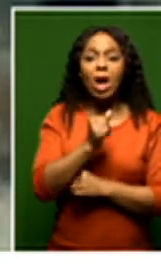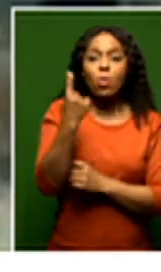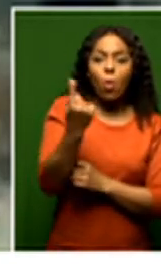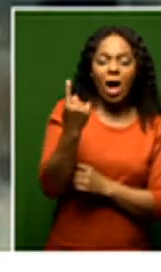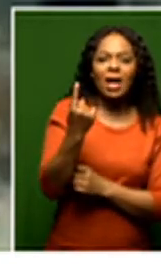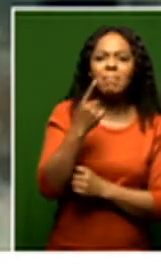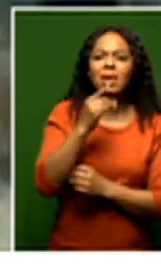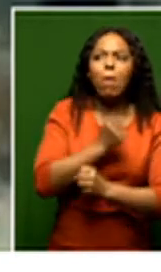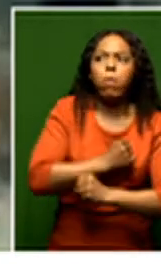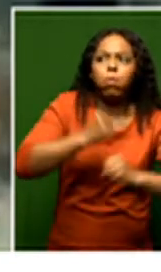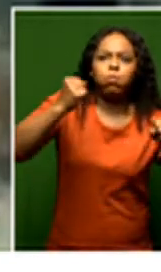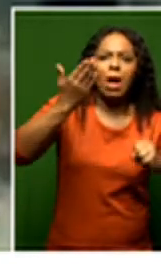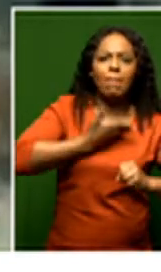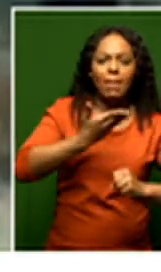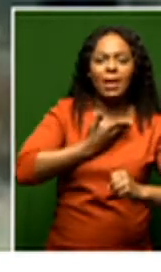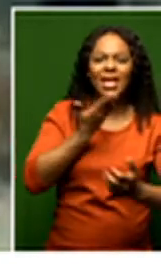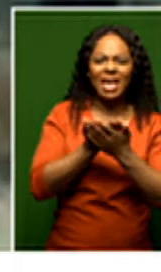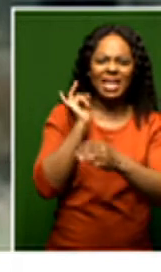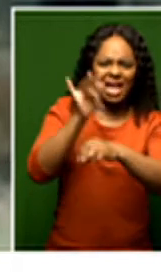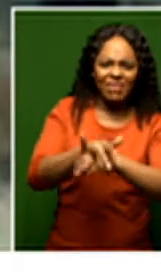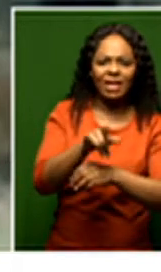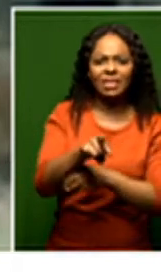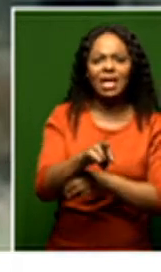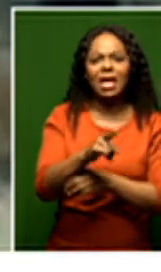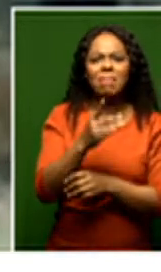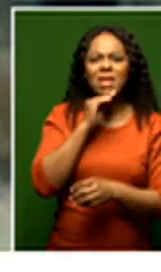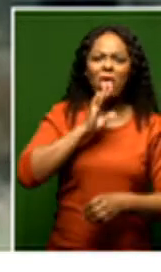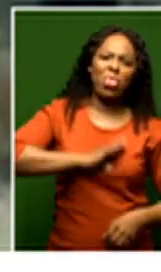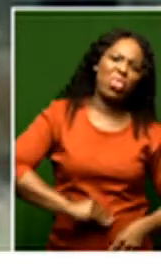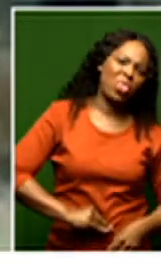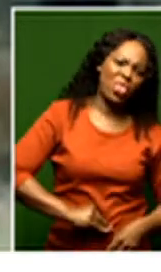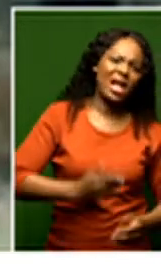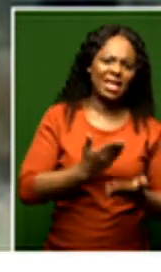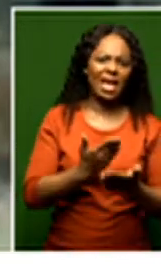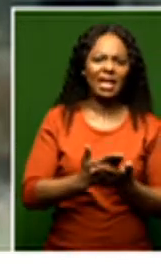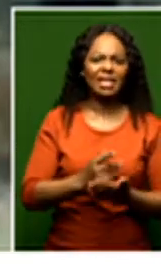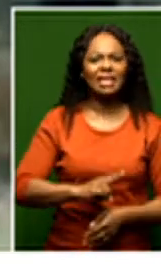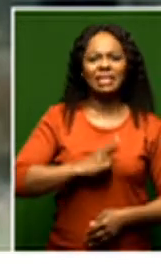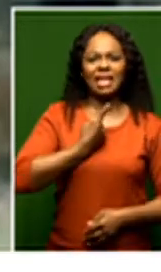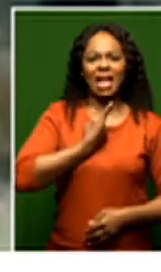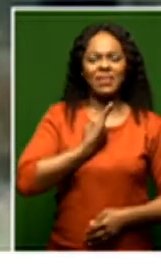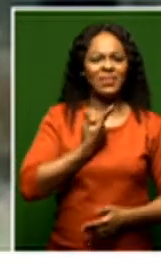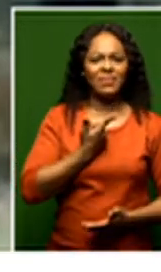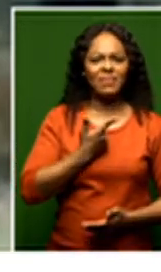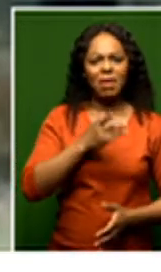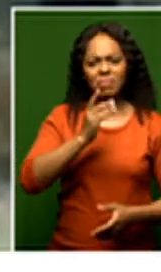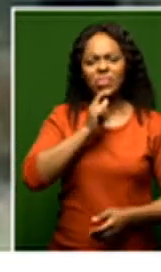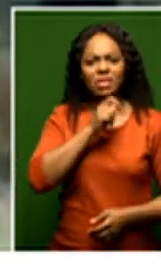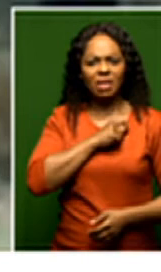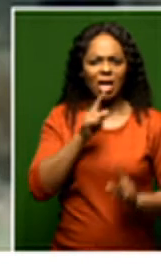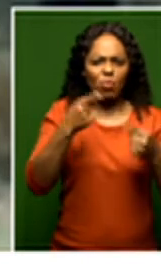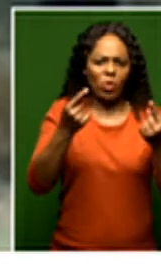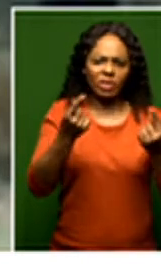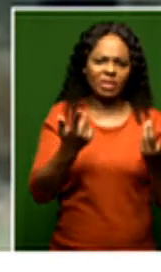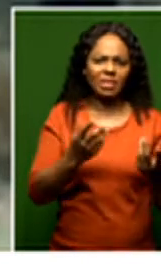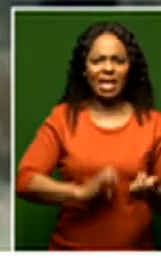severely overweight, it can really affect one's sense of self-confidence and esteem. So it has implications on